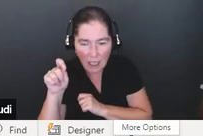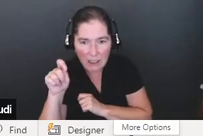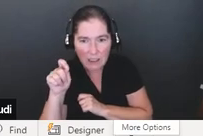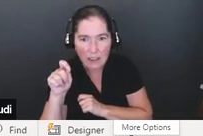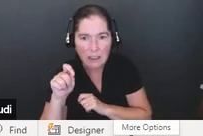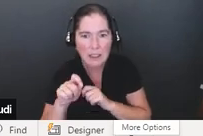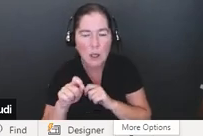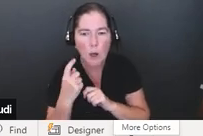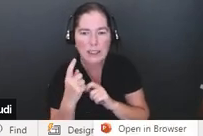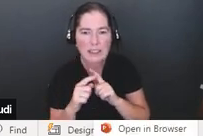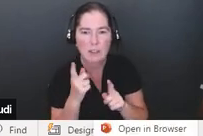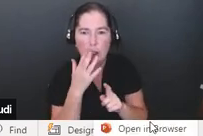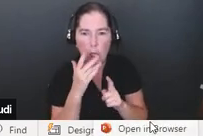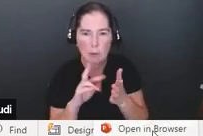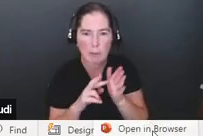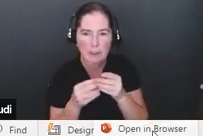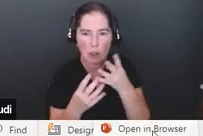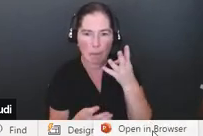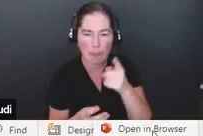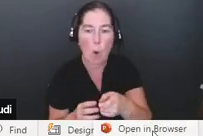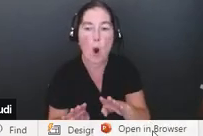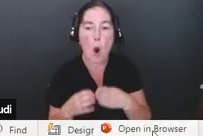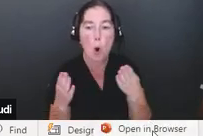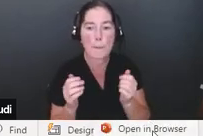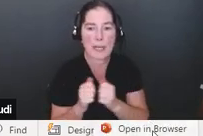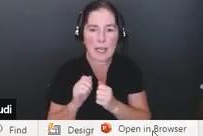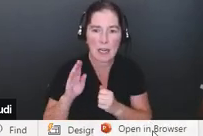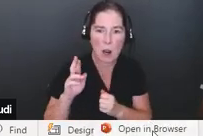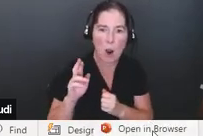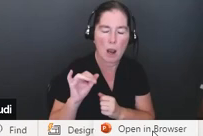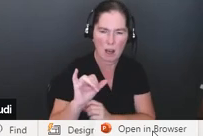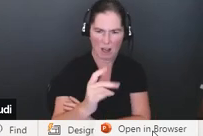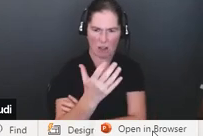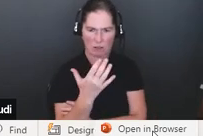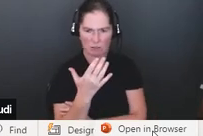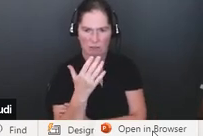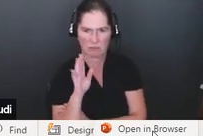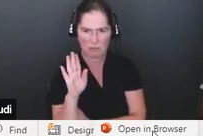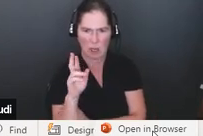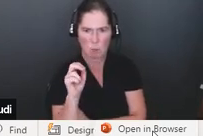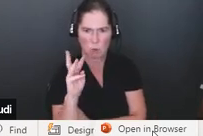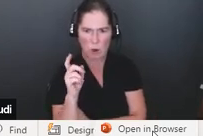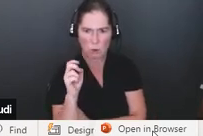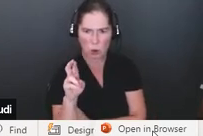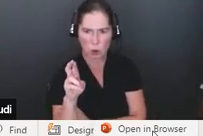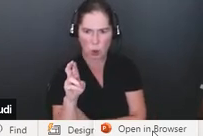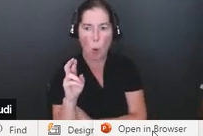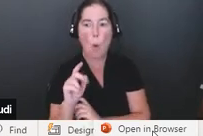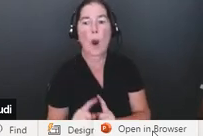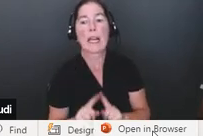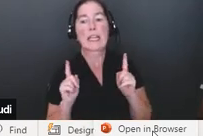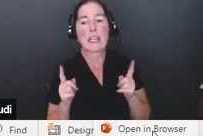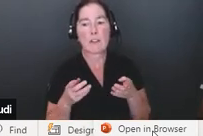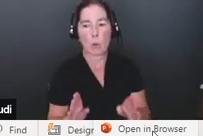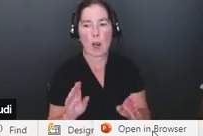for more options. And I can see open in browser. Oh, wait a second. this is like another way of working with it.